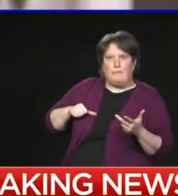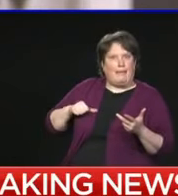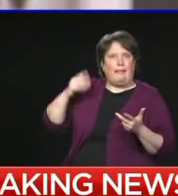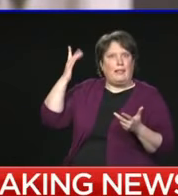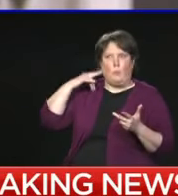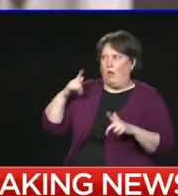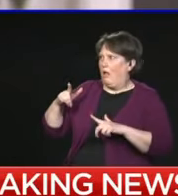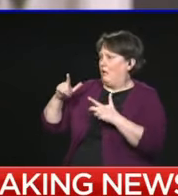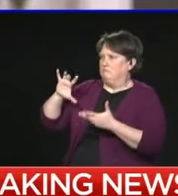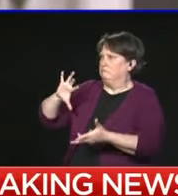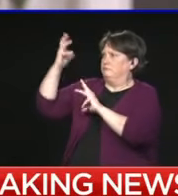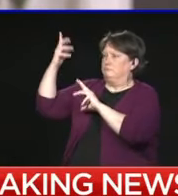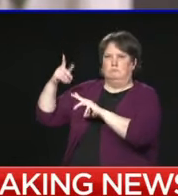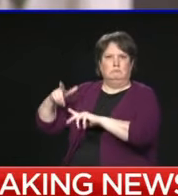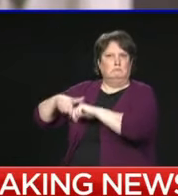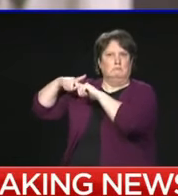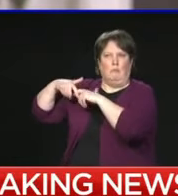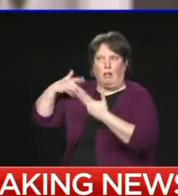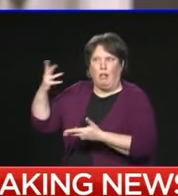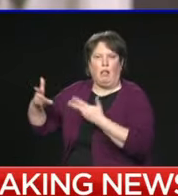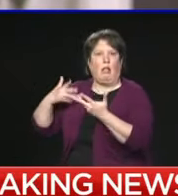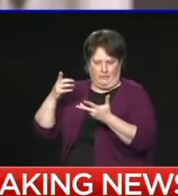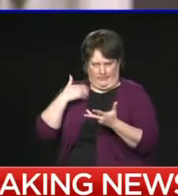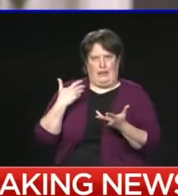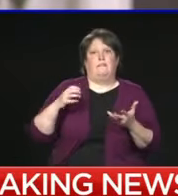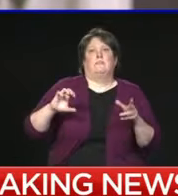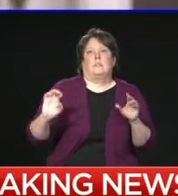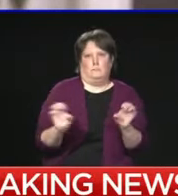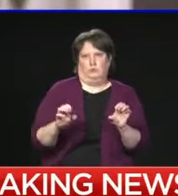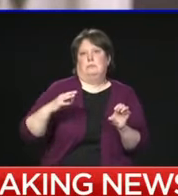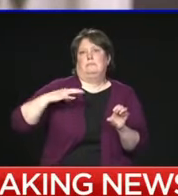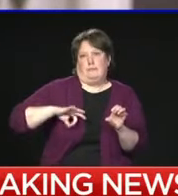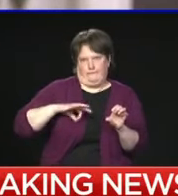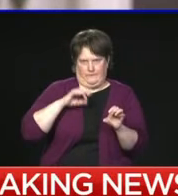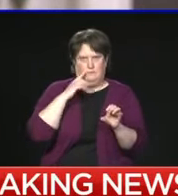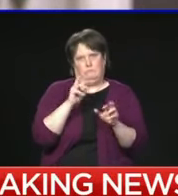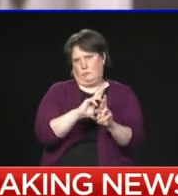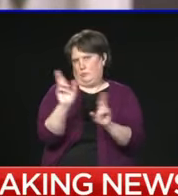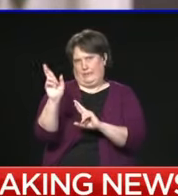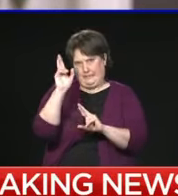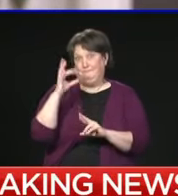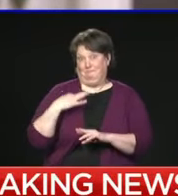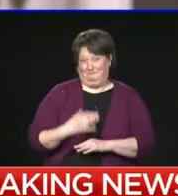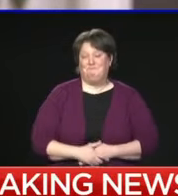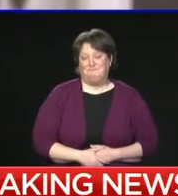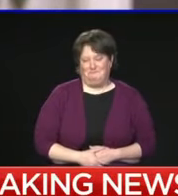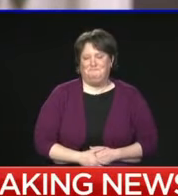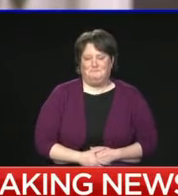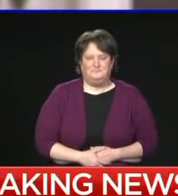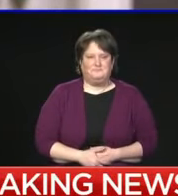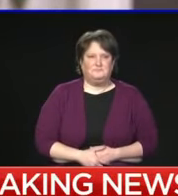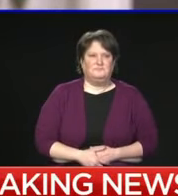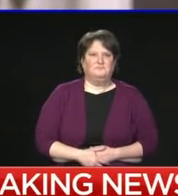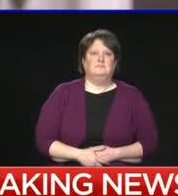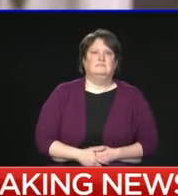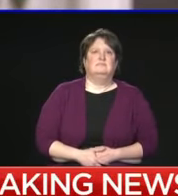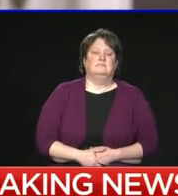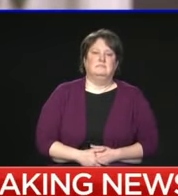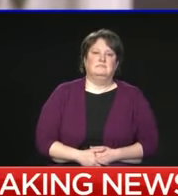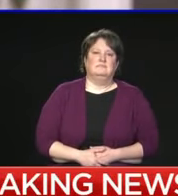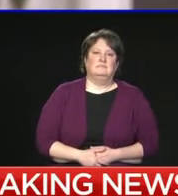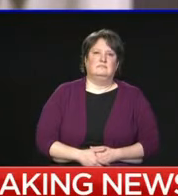nouvelle prestation canadienne d'urgence est là pour vous. Un portail en ligne pour soumettre les demandes